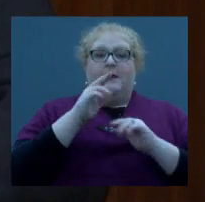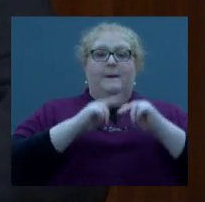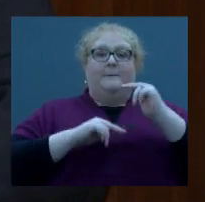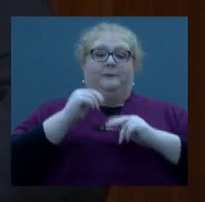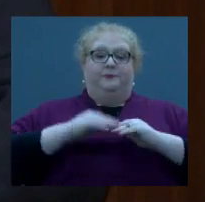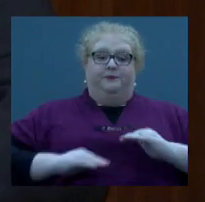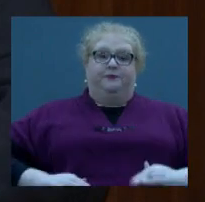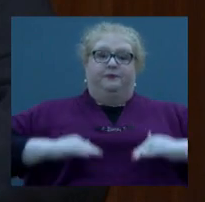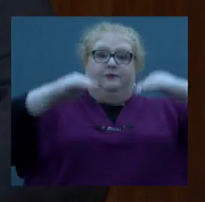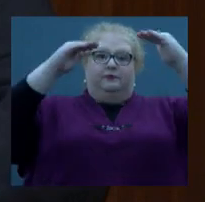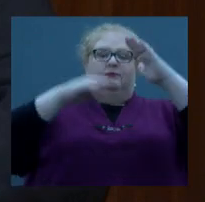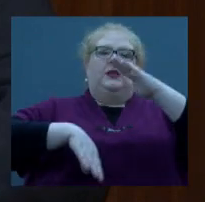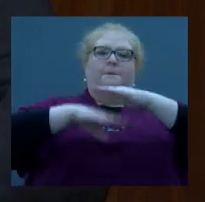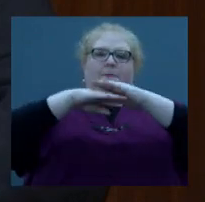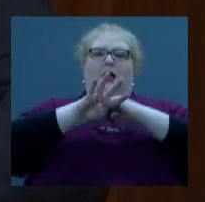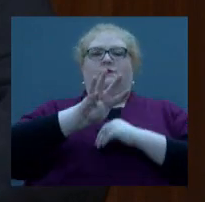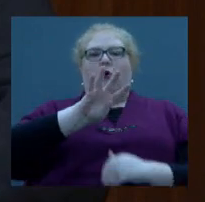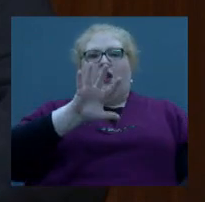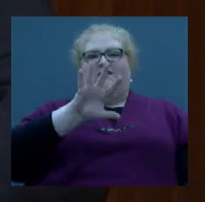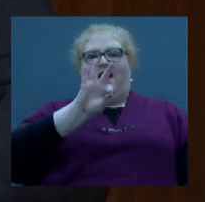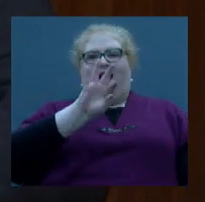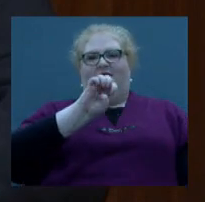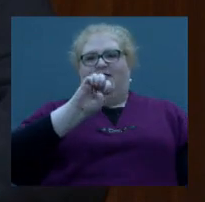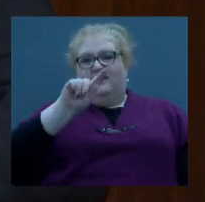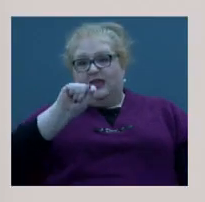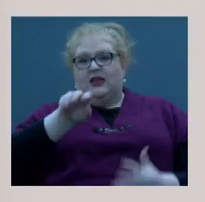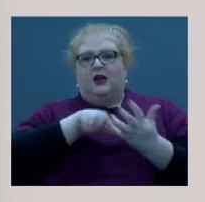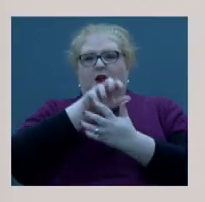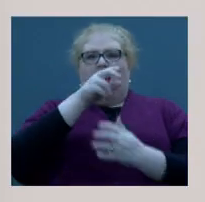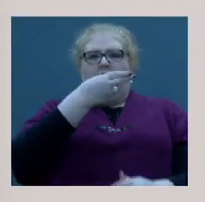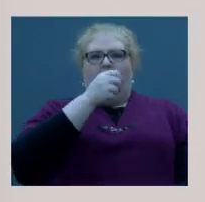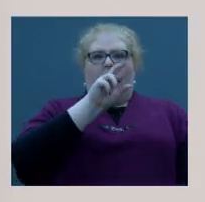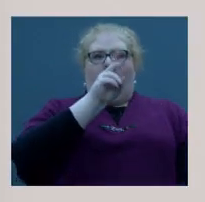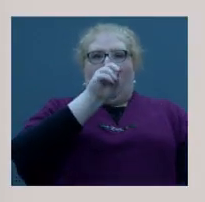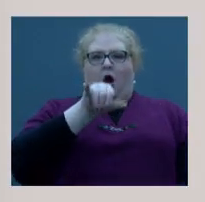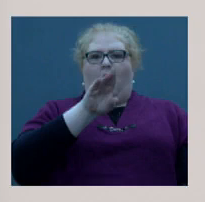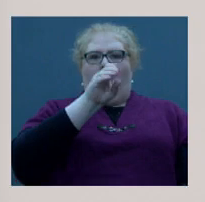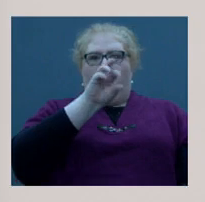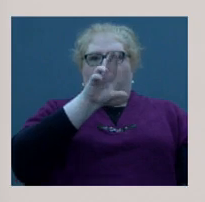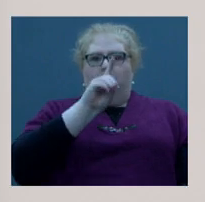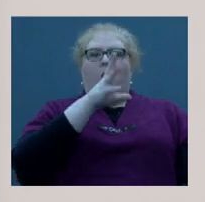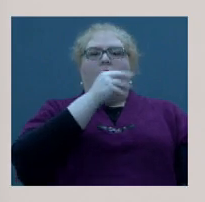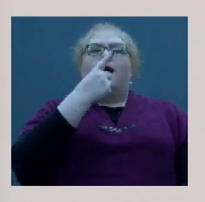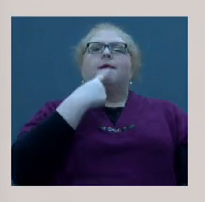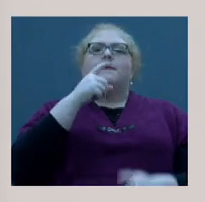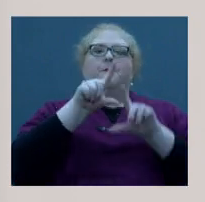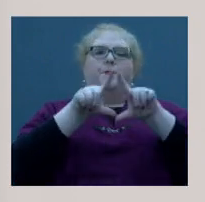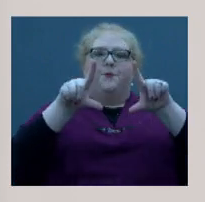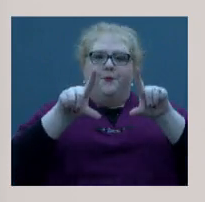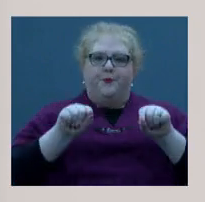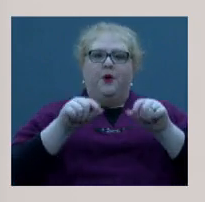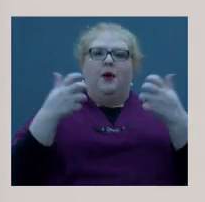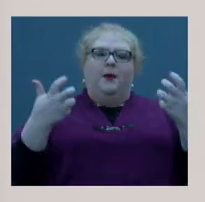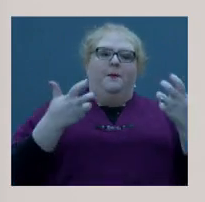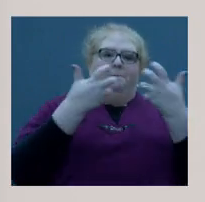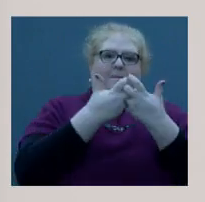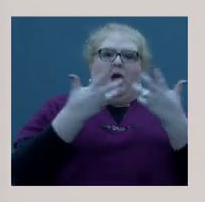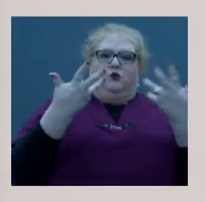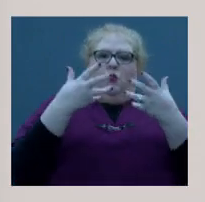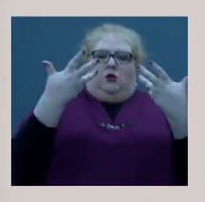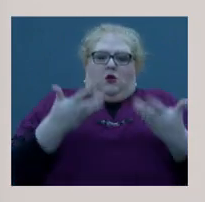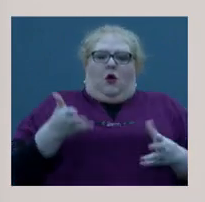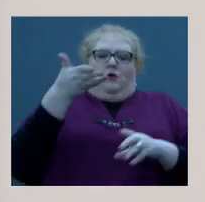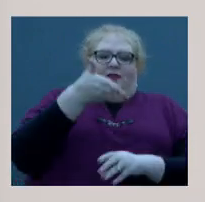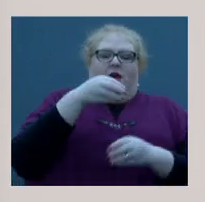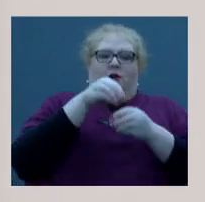a maximum of 45 feet, and they would be a combination of hardy board and brick that would match the existing development in the